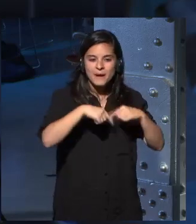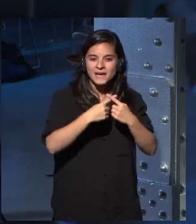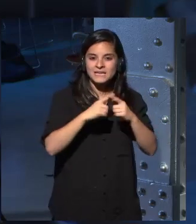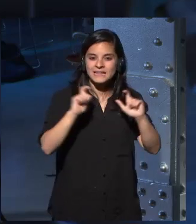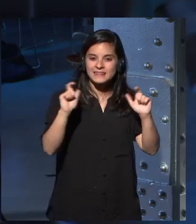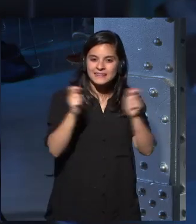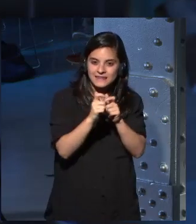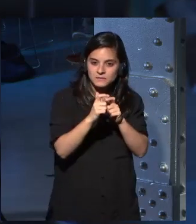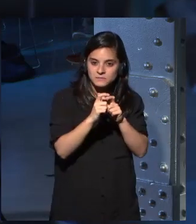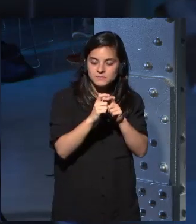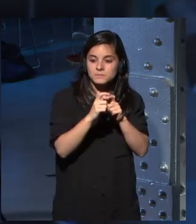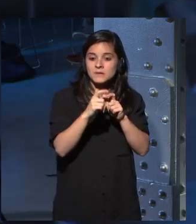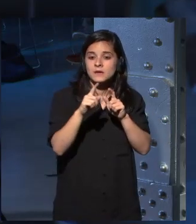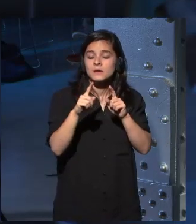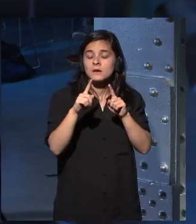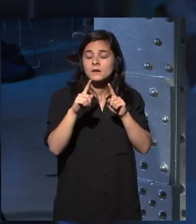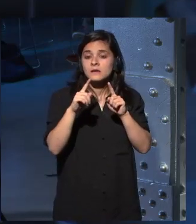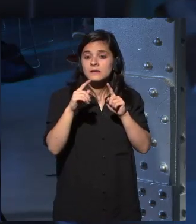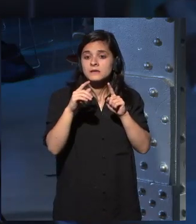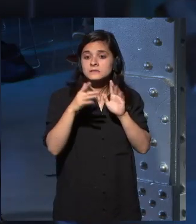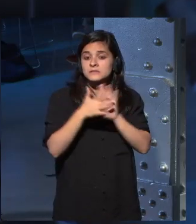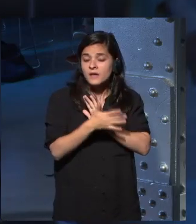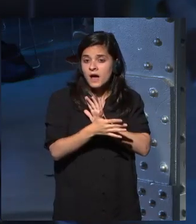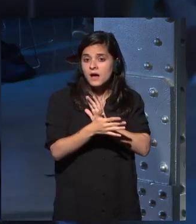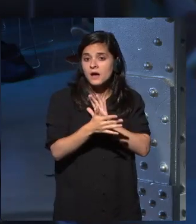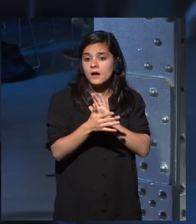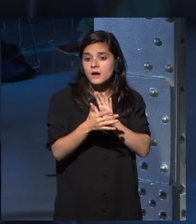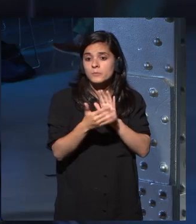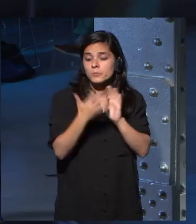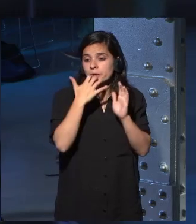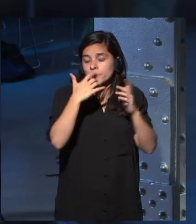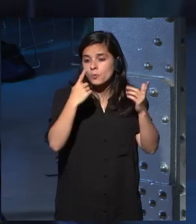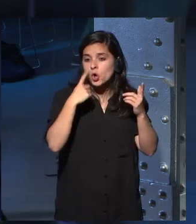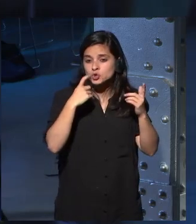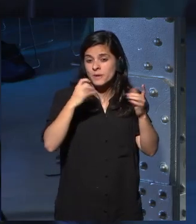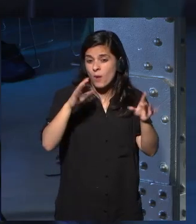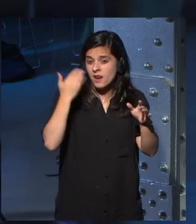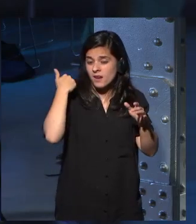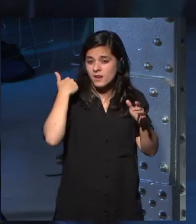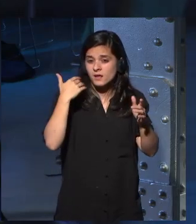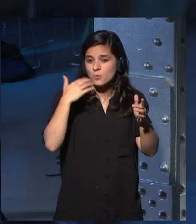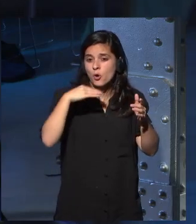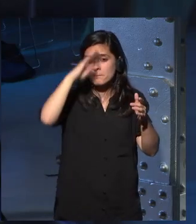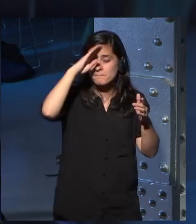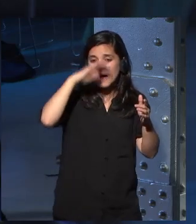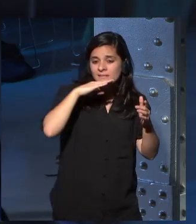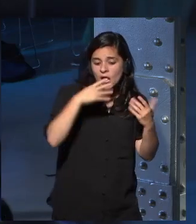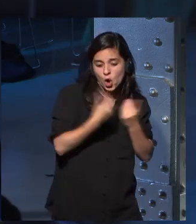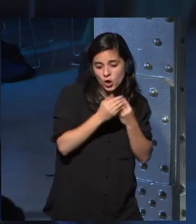custom for a parent to come and live with one or other of the children when she grows old.